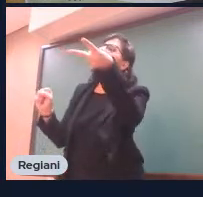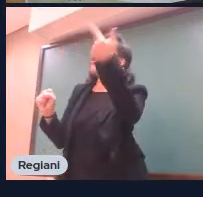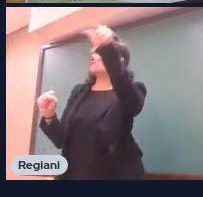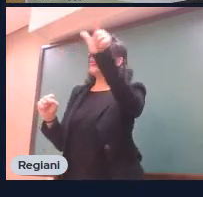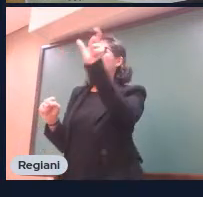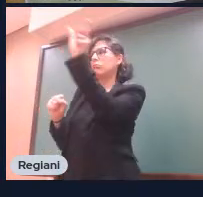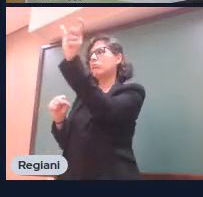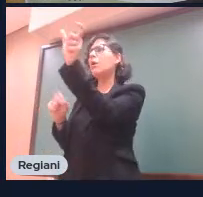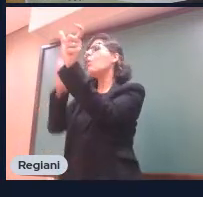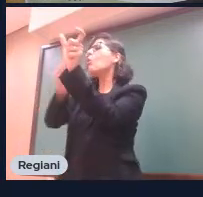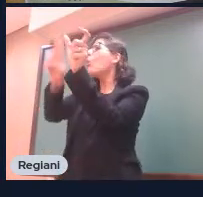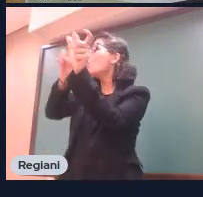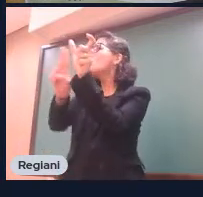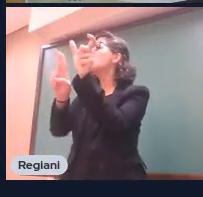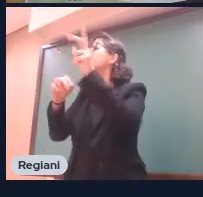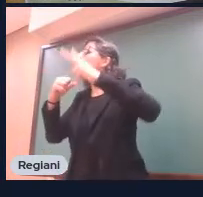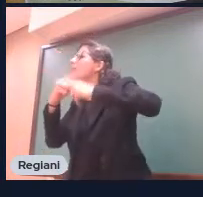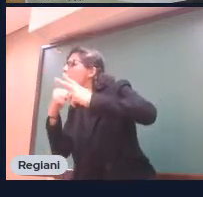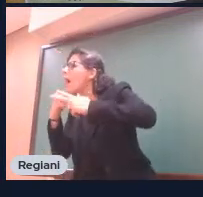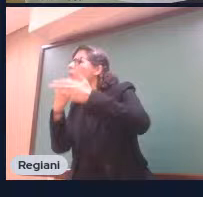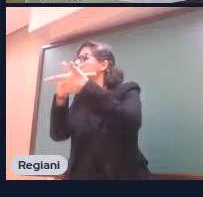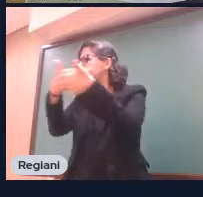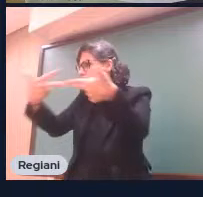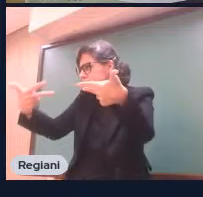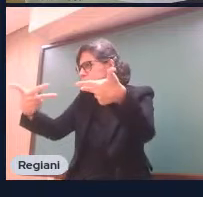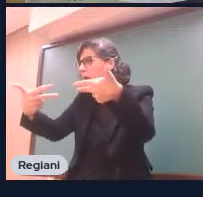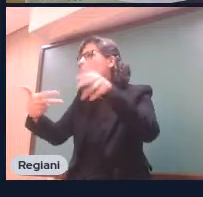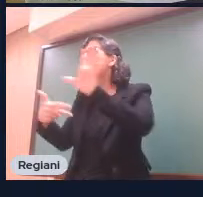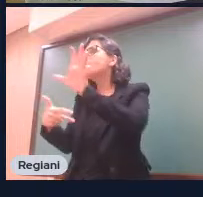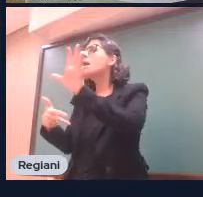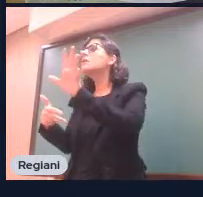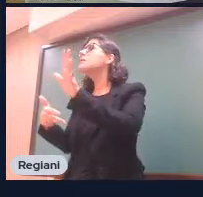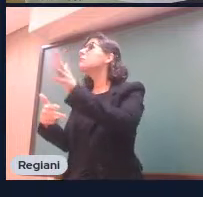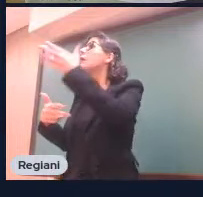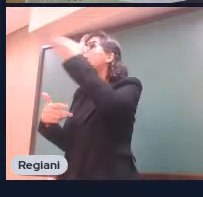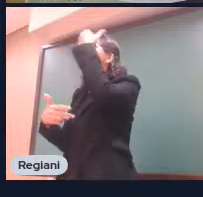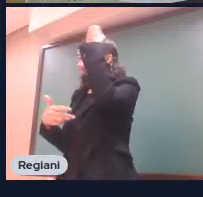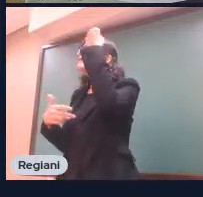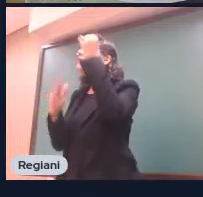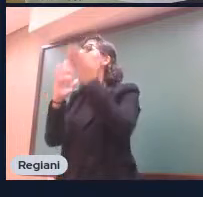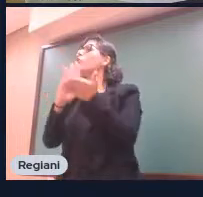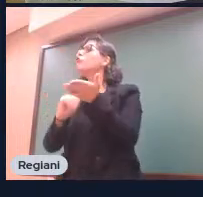use, seemingly. But he forgot a few things.